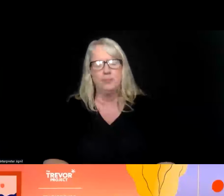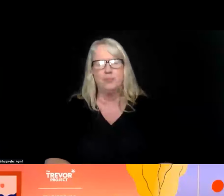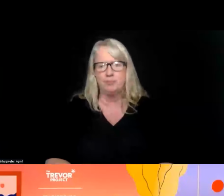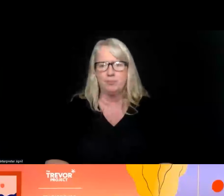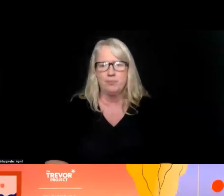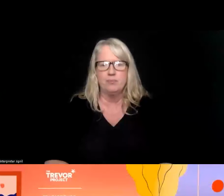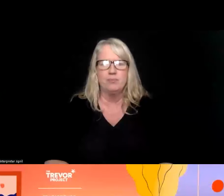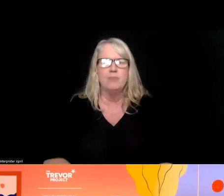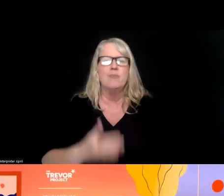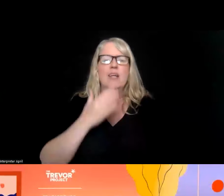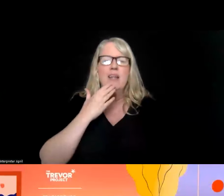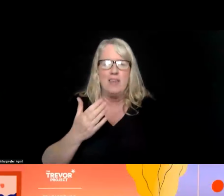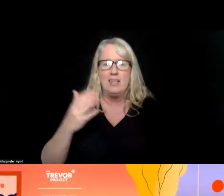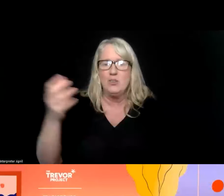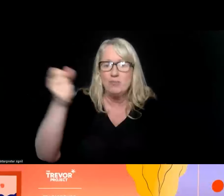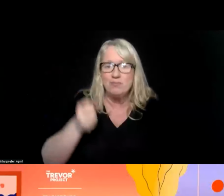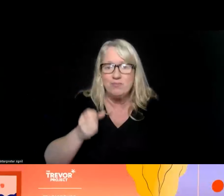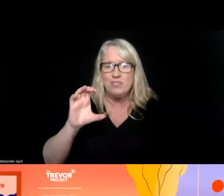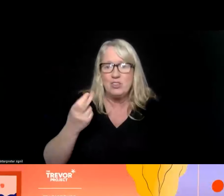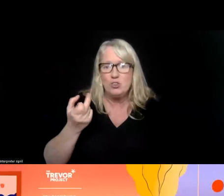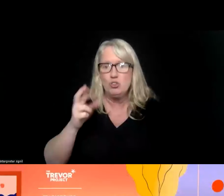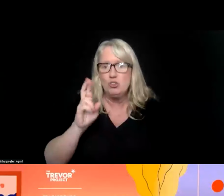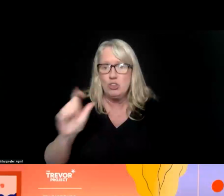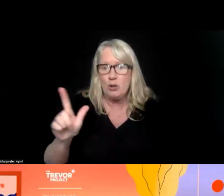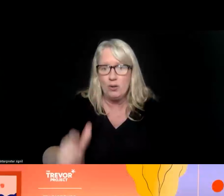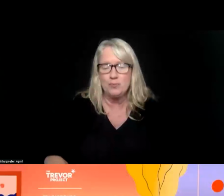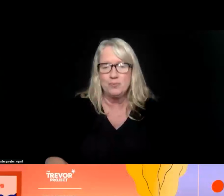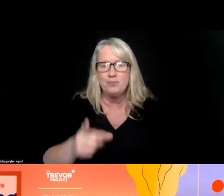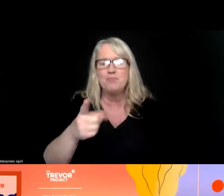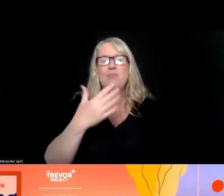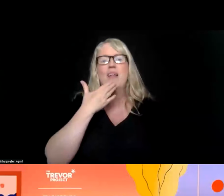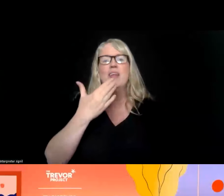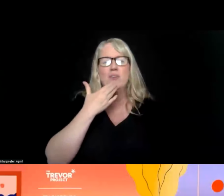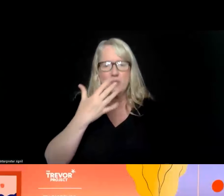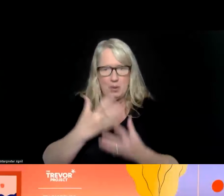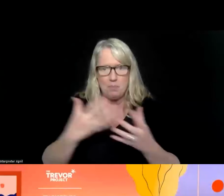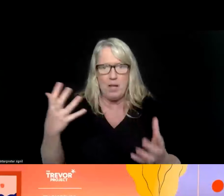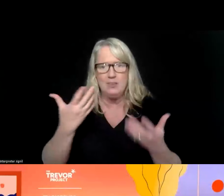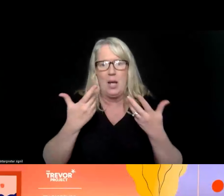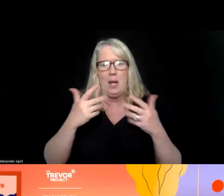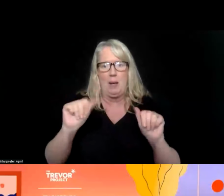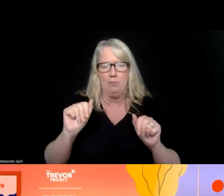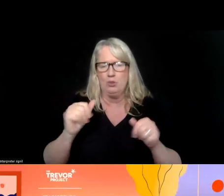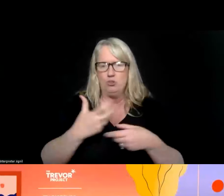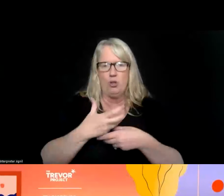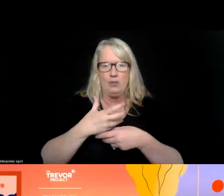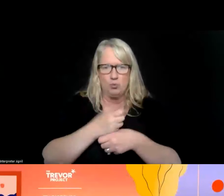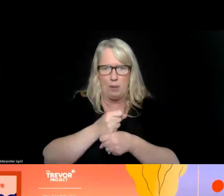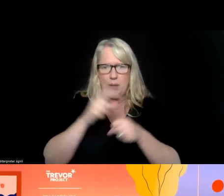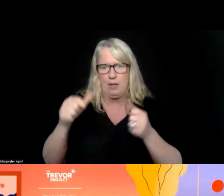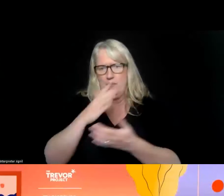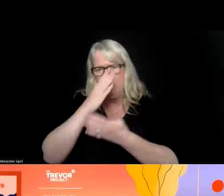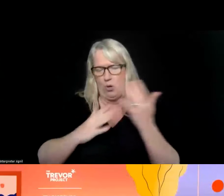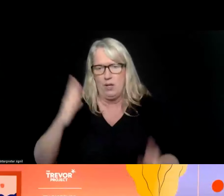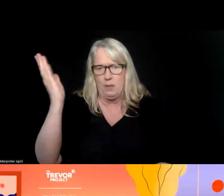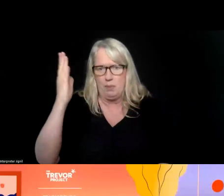Thanks, Dennis. I'd like to bring Cheryl in. Thank you so much. And I'm going to try to wrap up this part of the